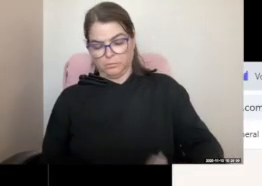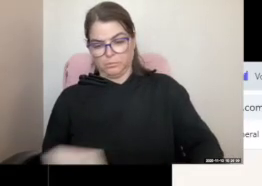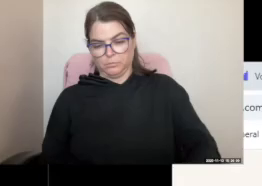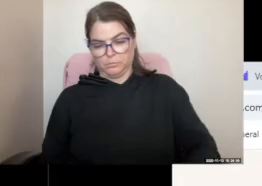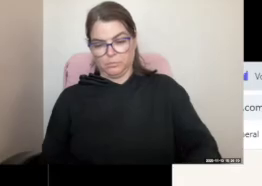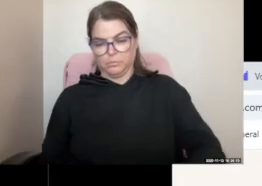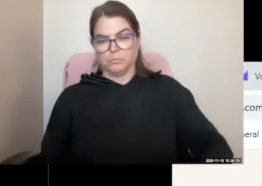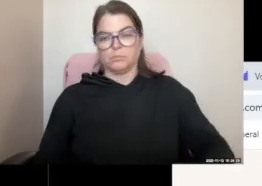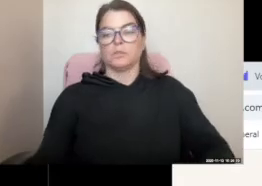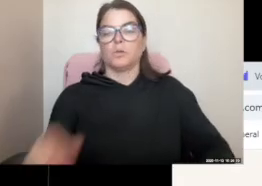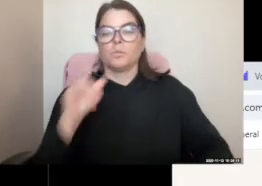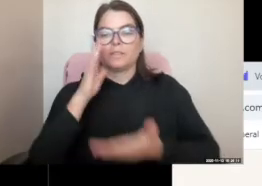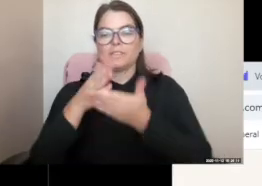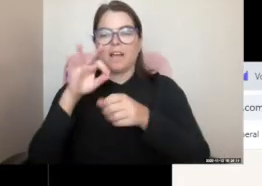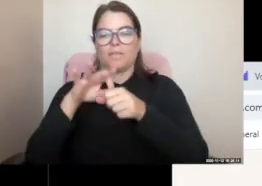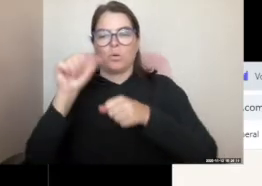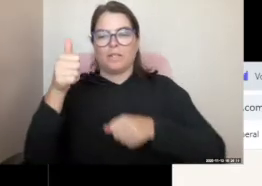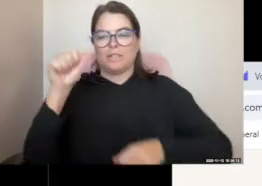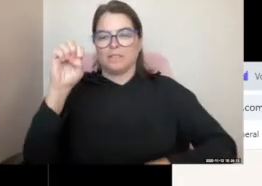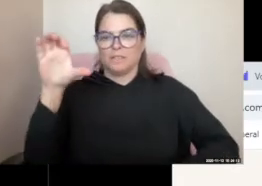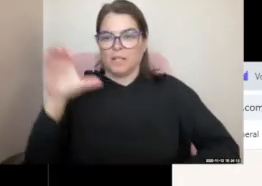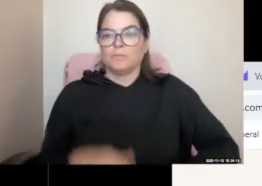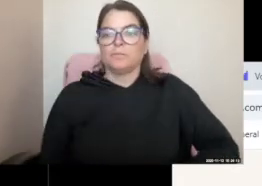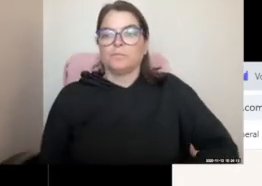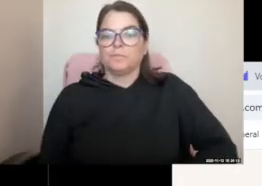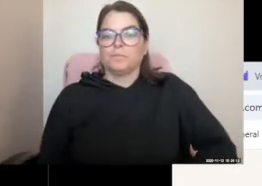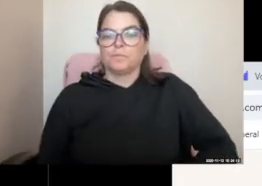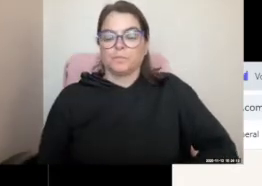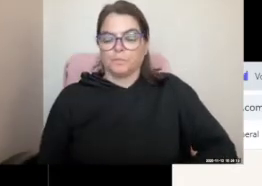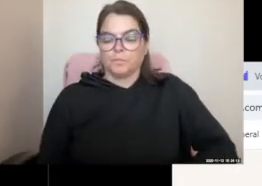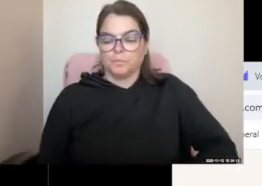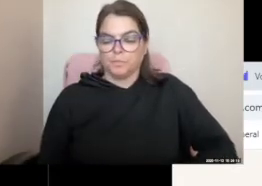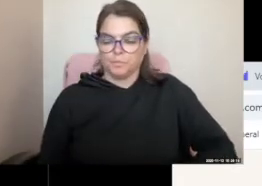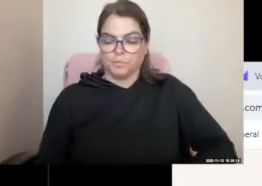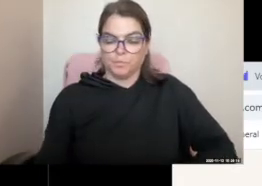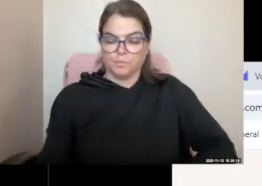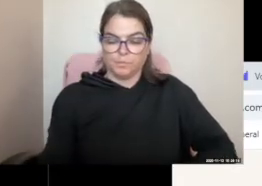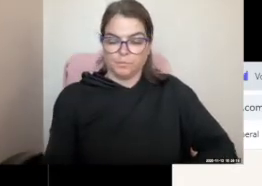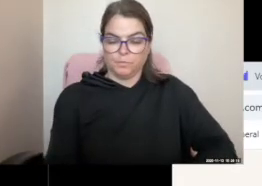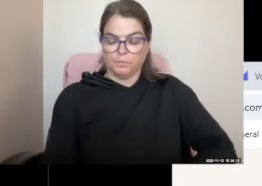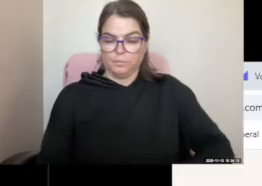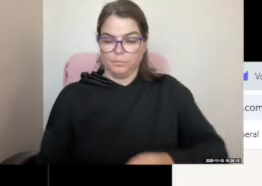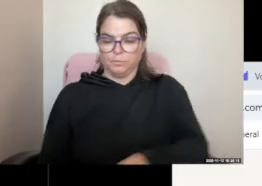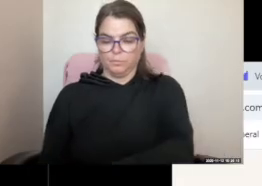Okay, responses are starting to slow down, so I'm going to start the voting in 10 seconds.